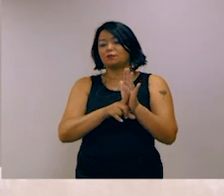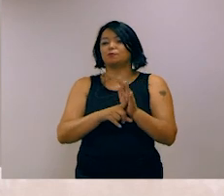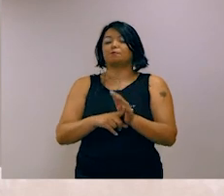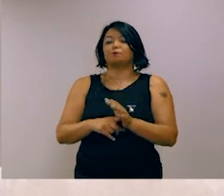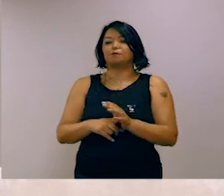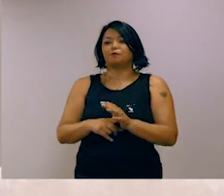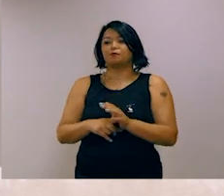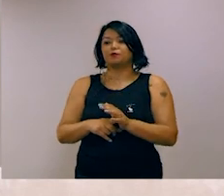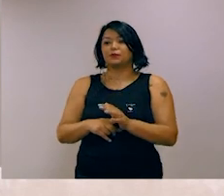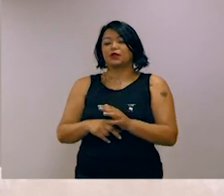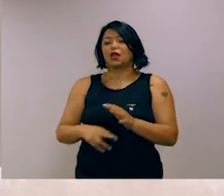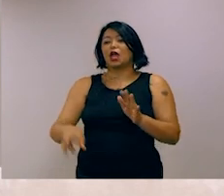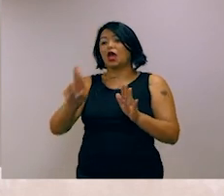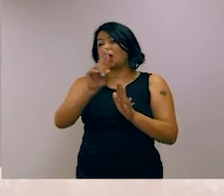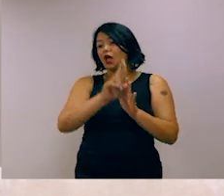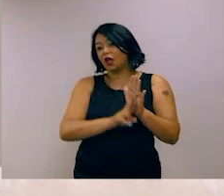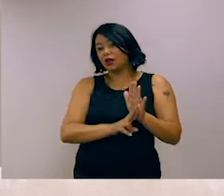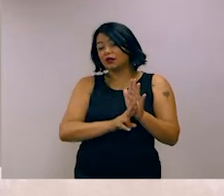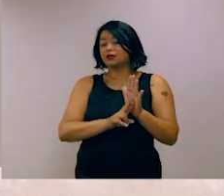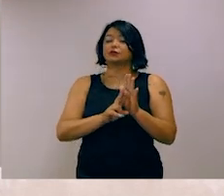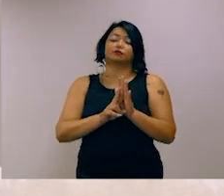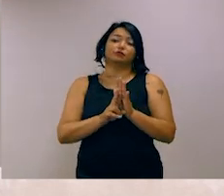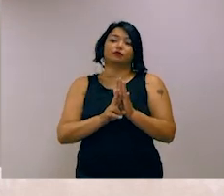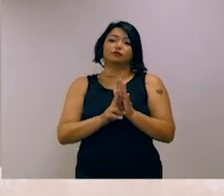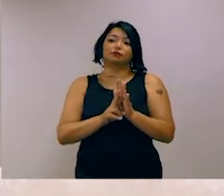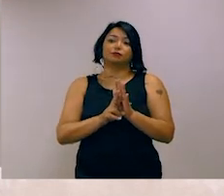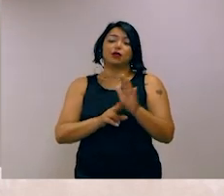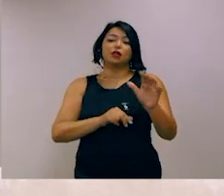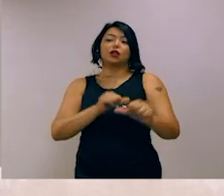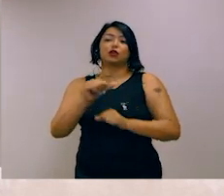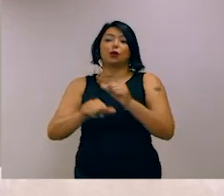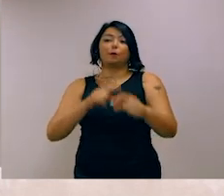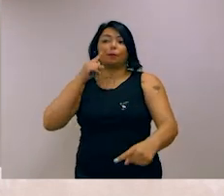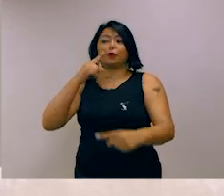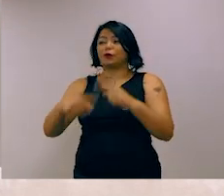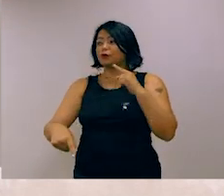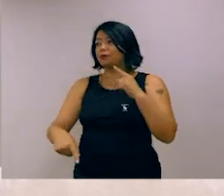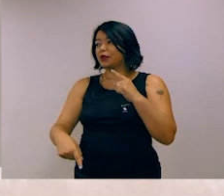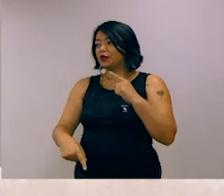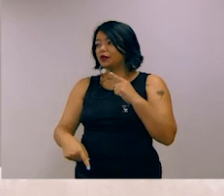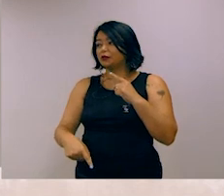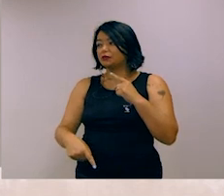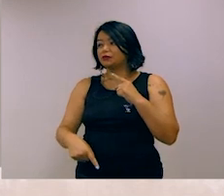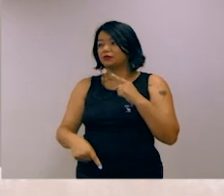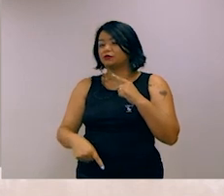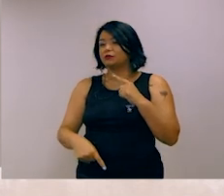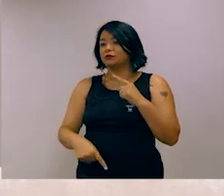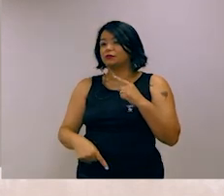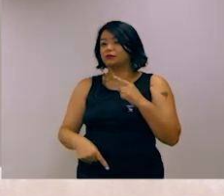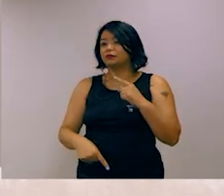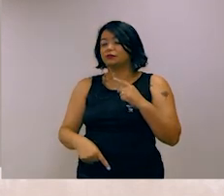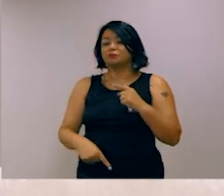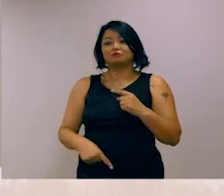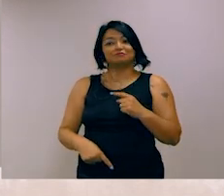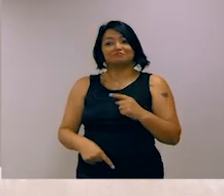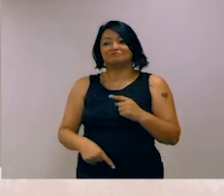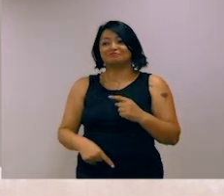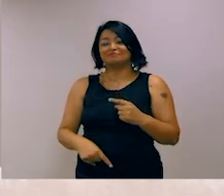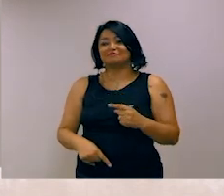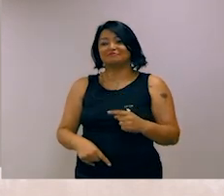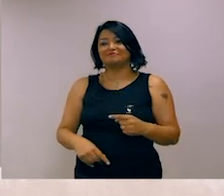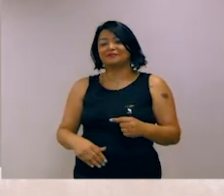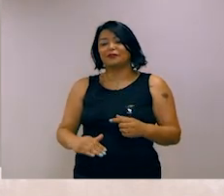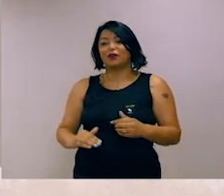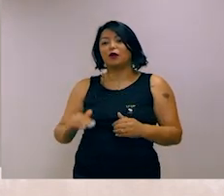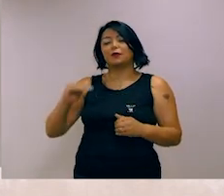consumption altogether, this would of course add a lot of friction and hopefully reduce soda consumption. This is a